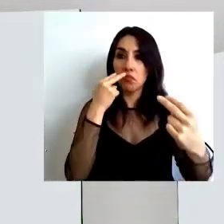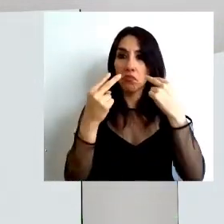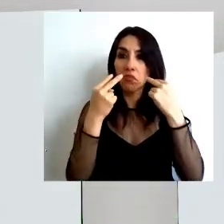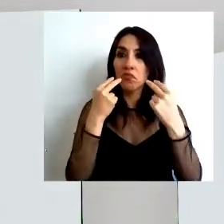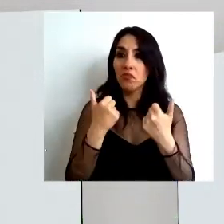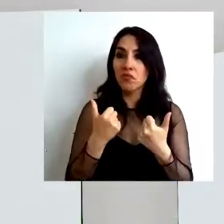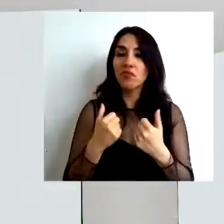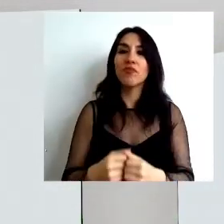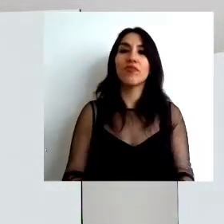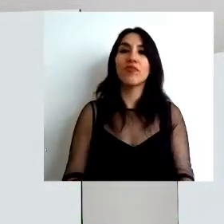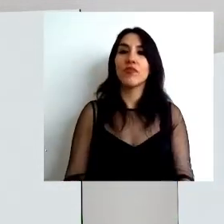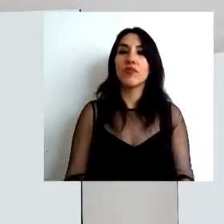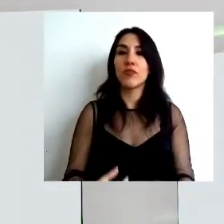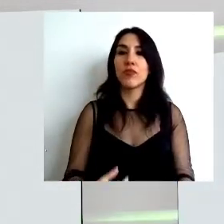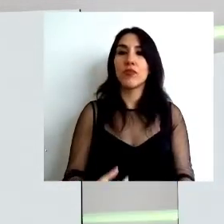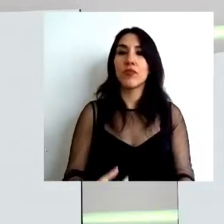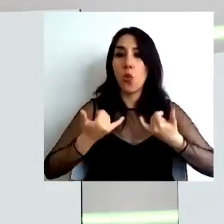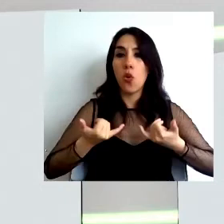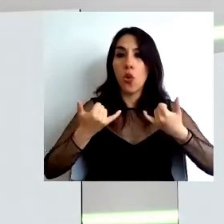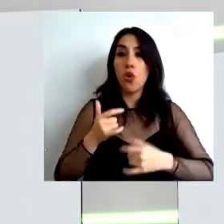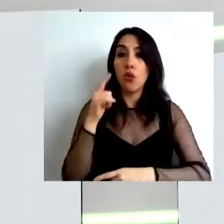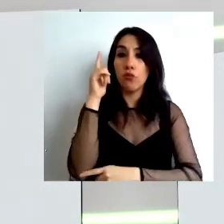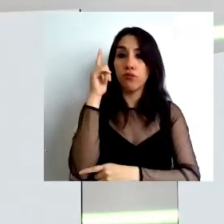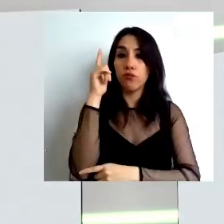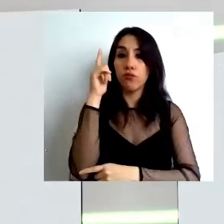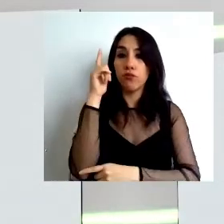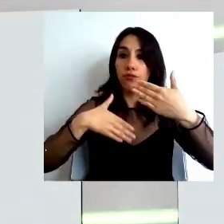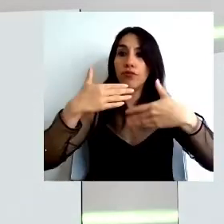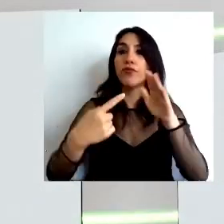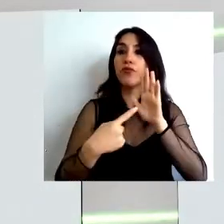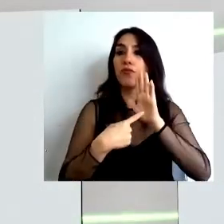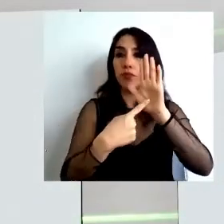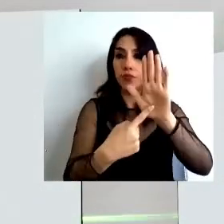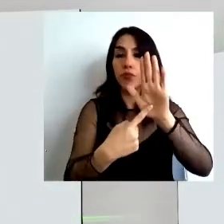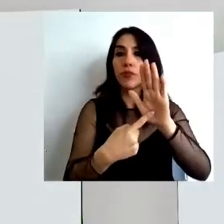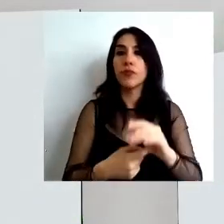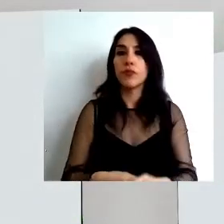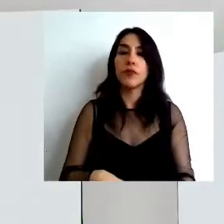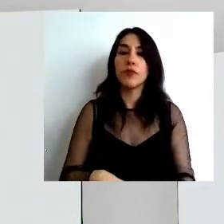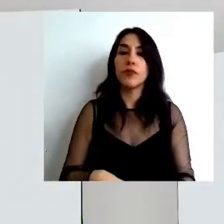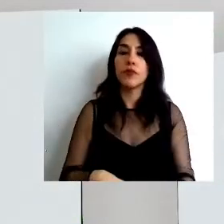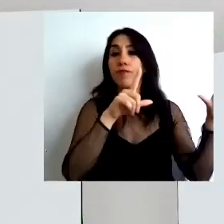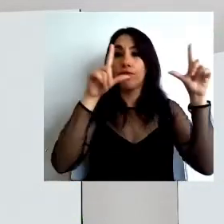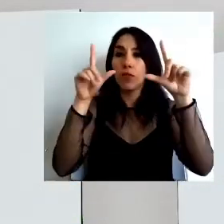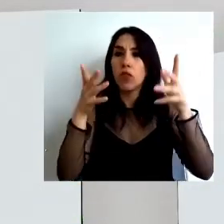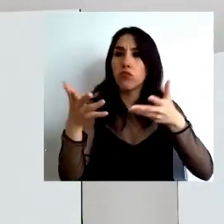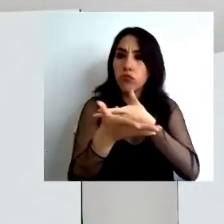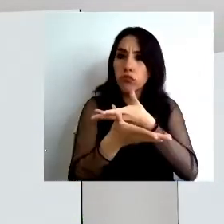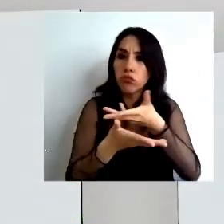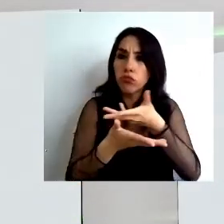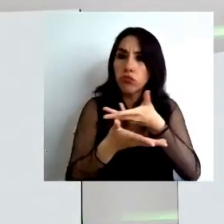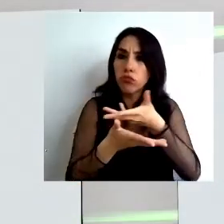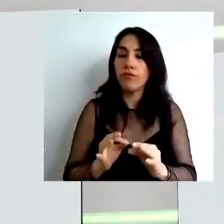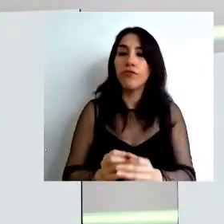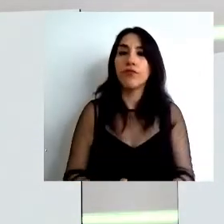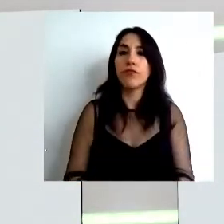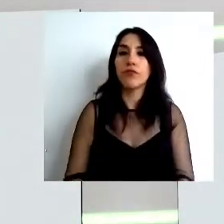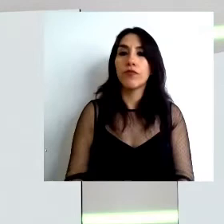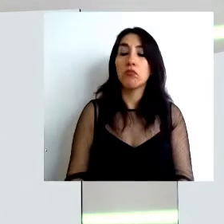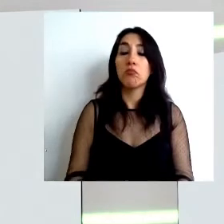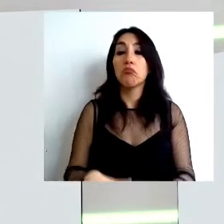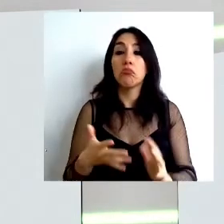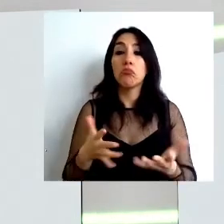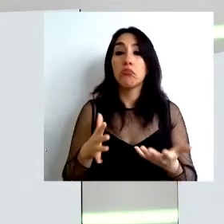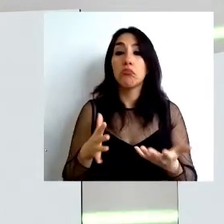screen, and it will last 15 to 20 minutes, hopefully be inspiring for you. And